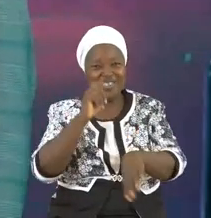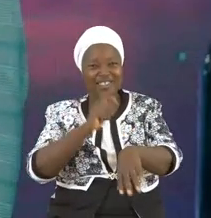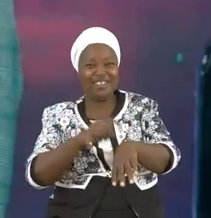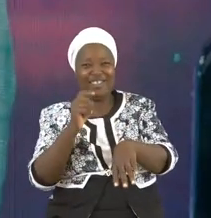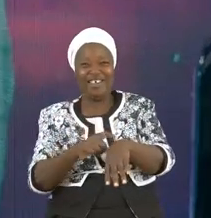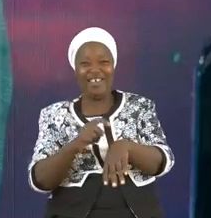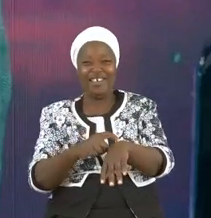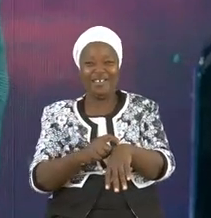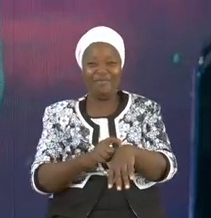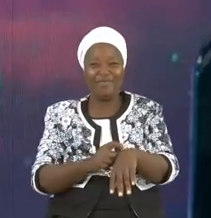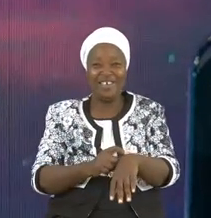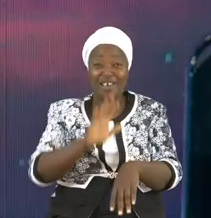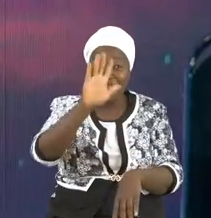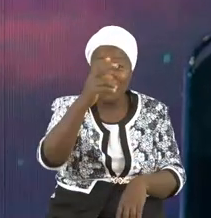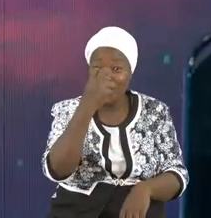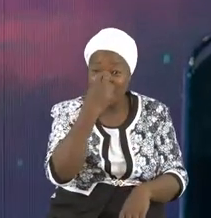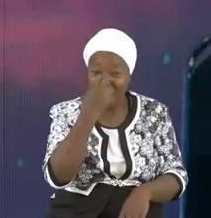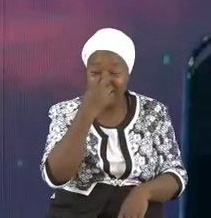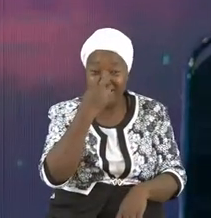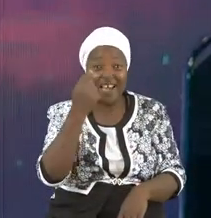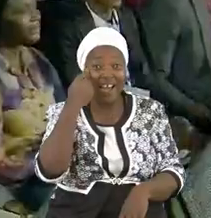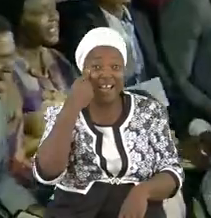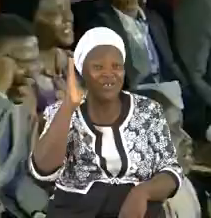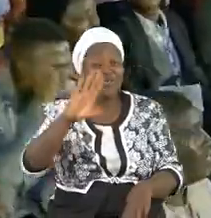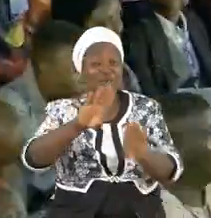Your blind eyes will open.